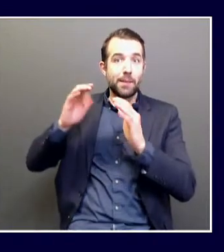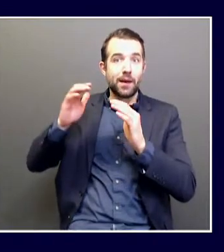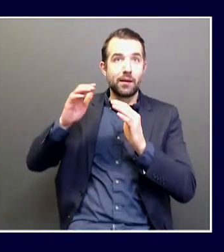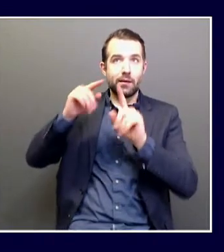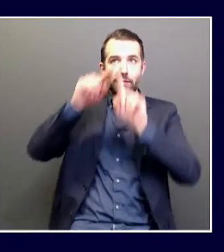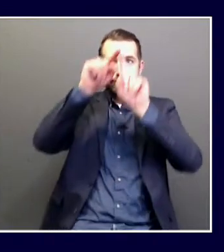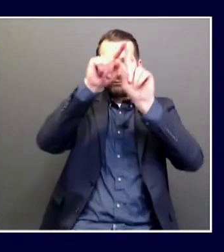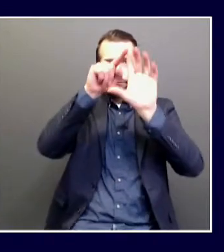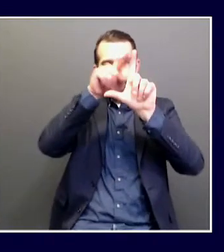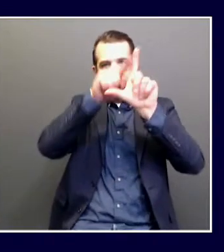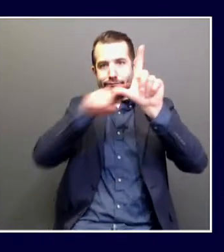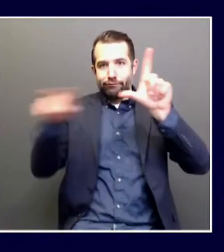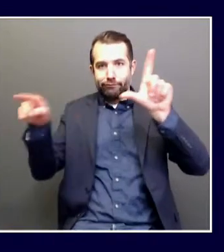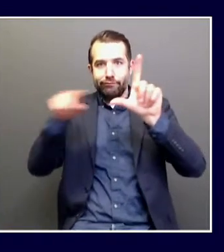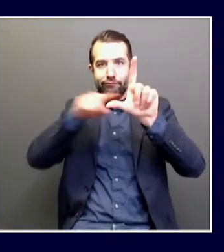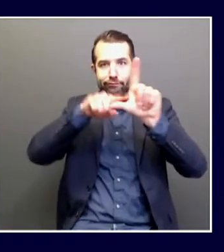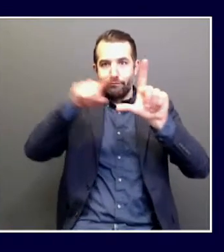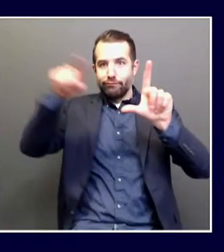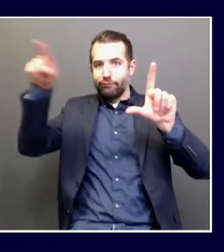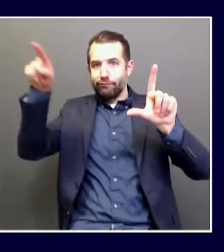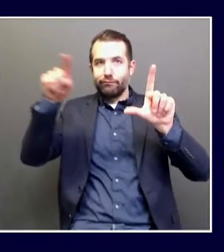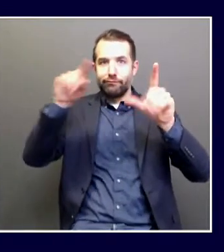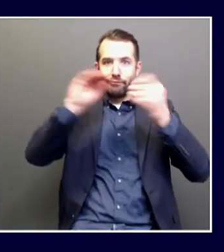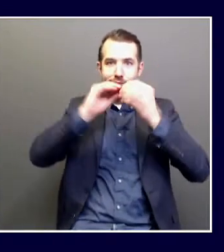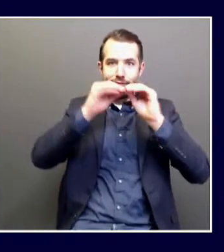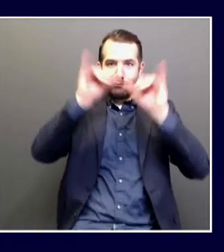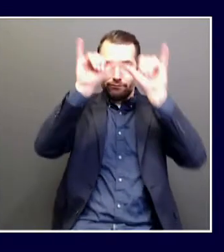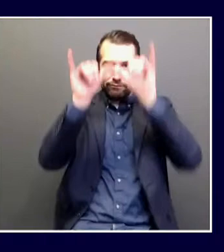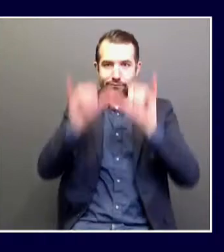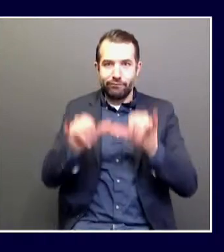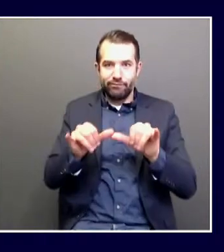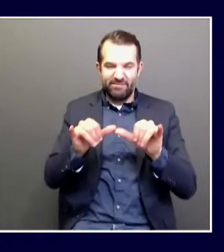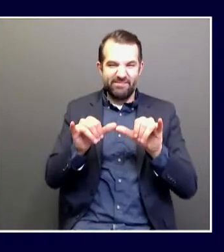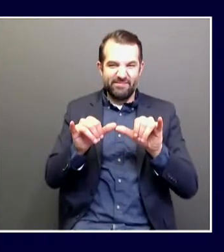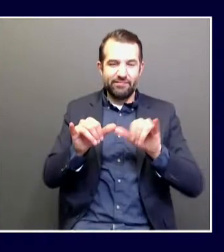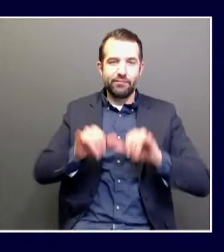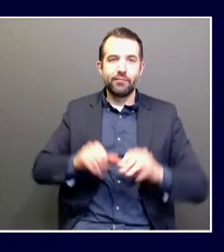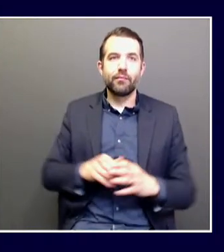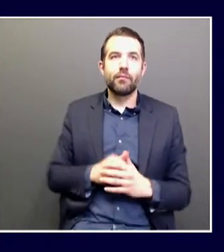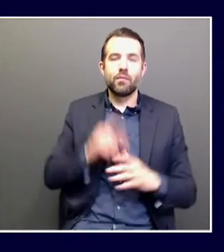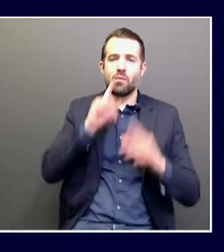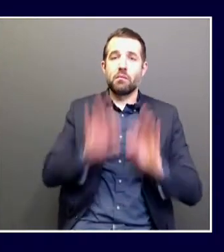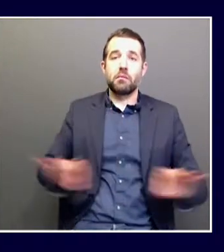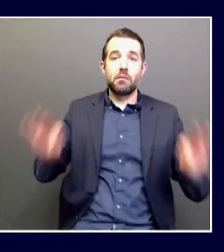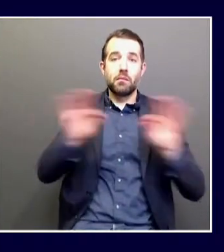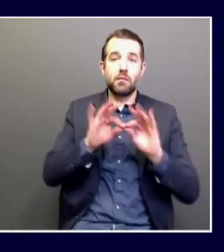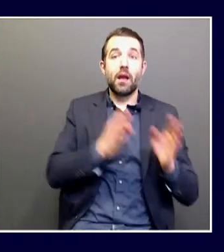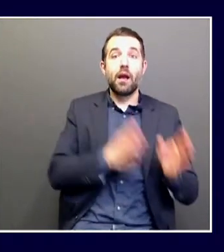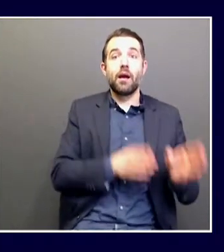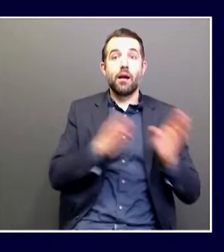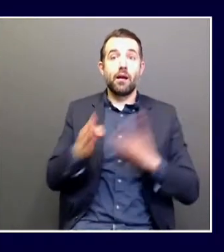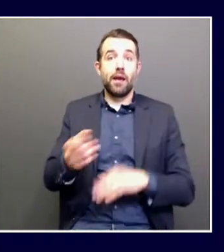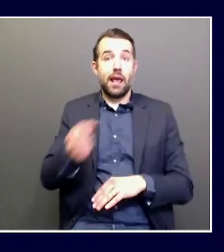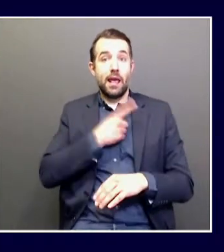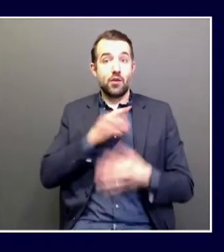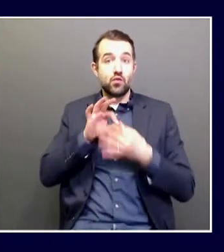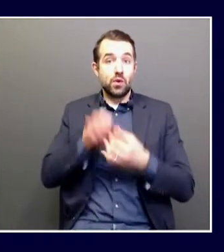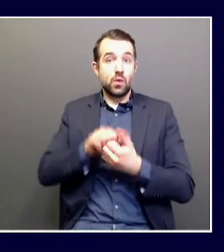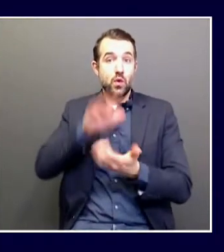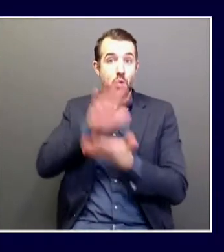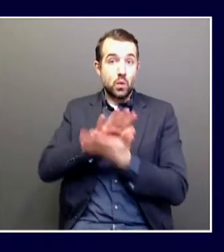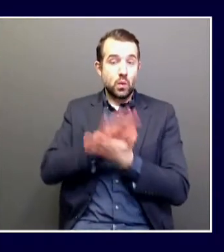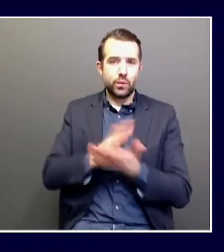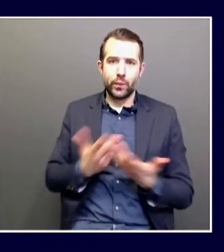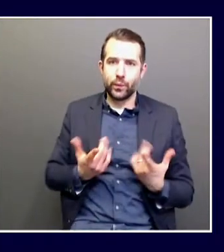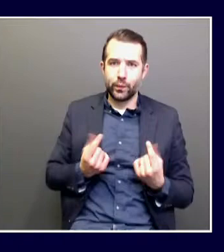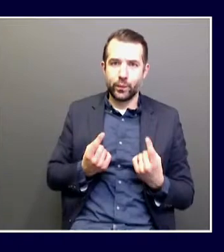So it's the delta that matters. To your latter question, what do we do with schools? Now, what I'm talking about when I say that cases may not